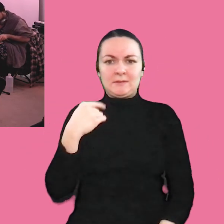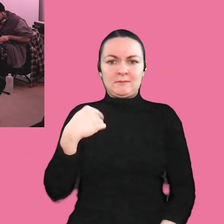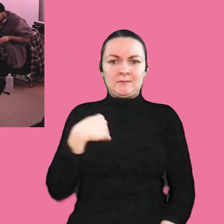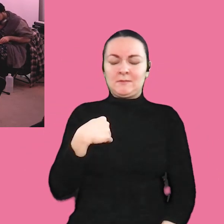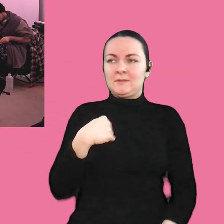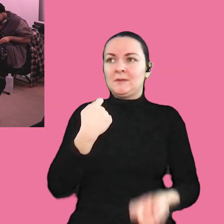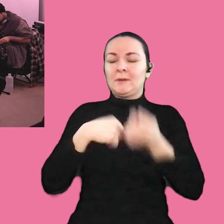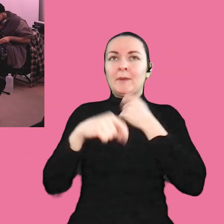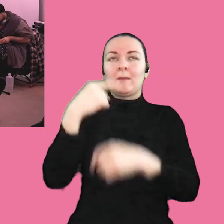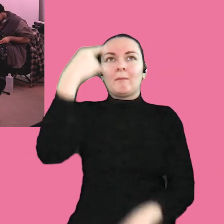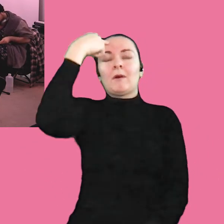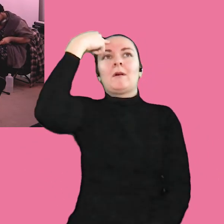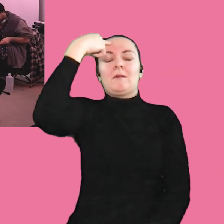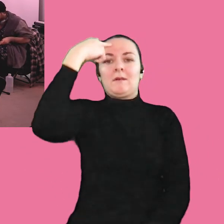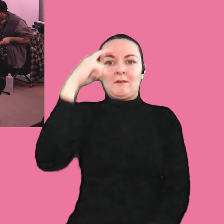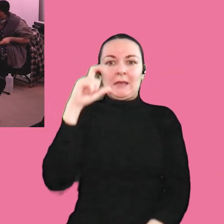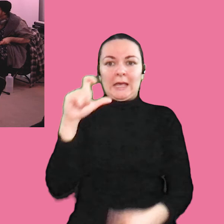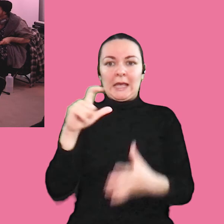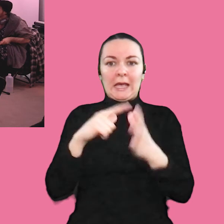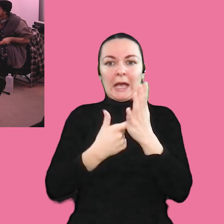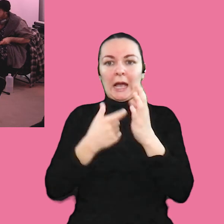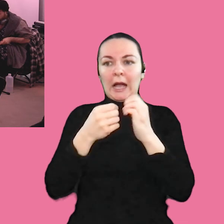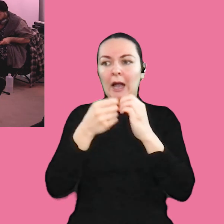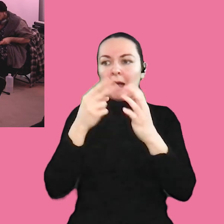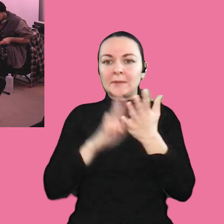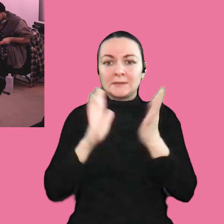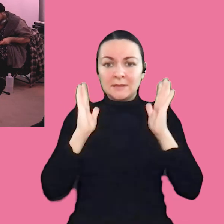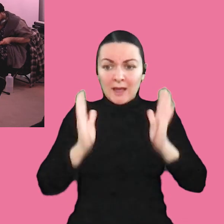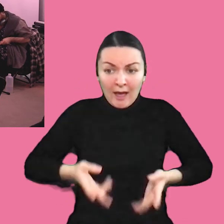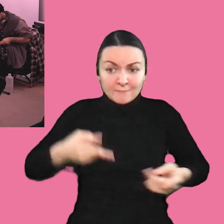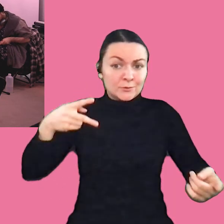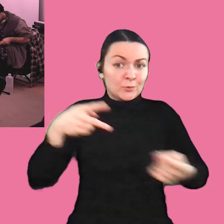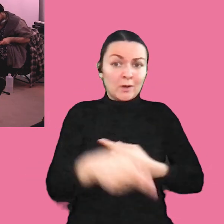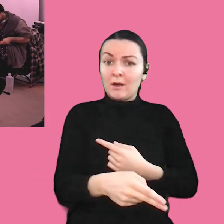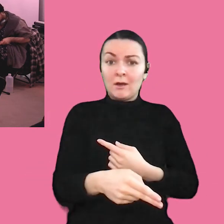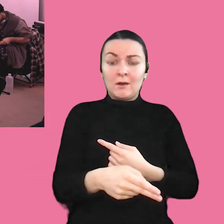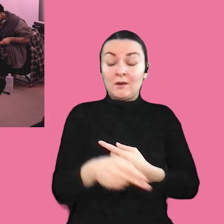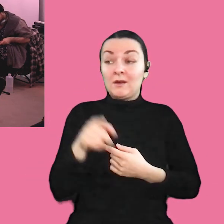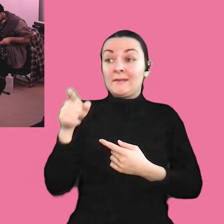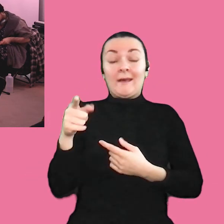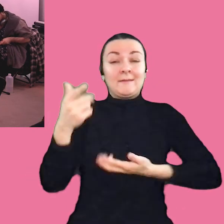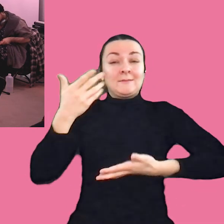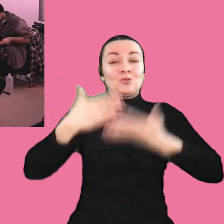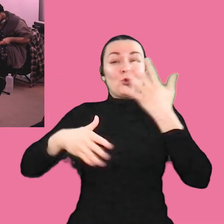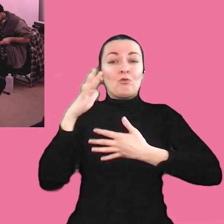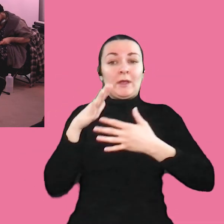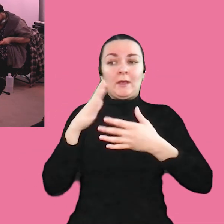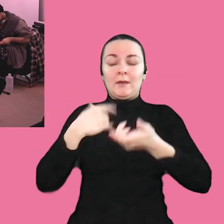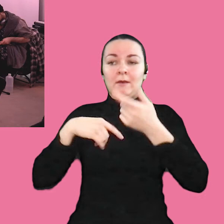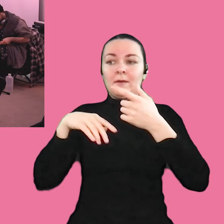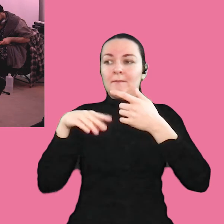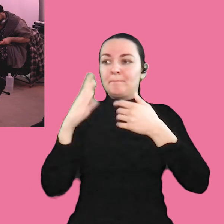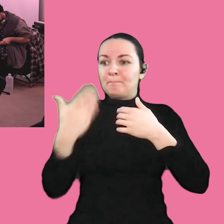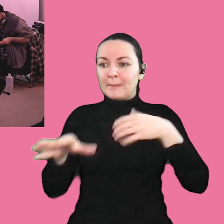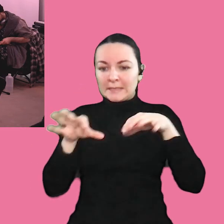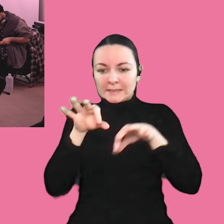that we really needed to cut carbon by all costs, and so it is a sort of a story